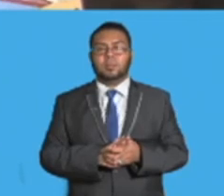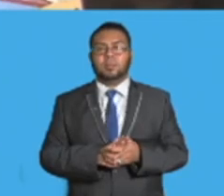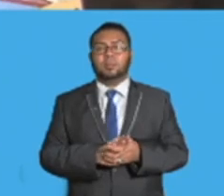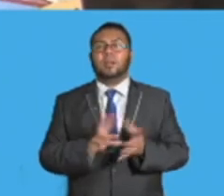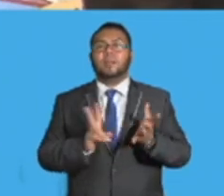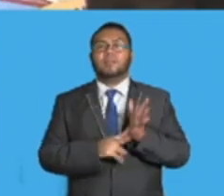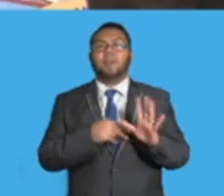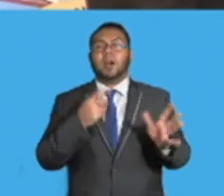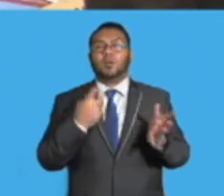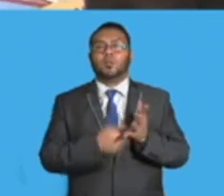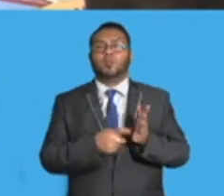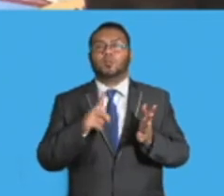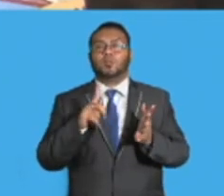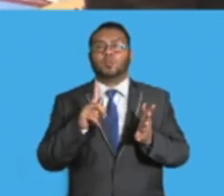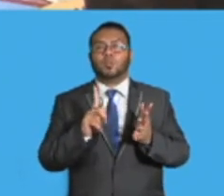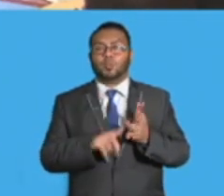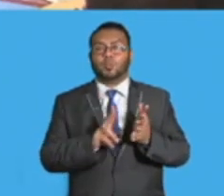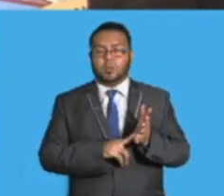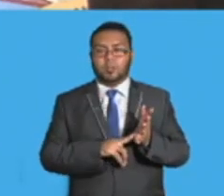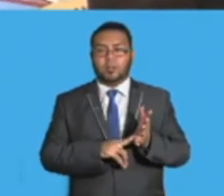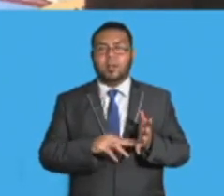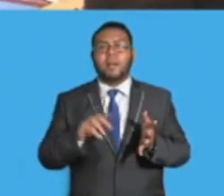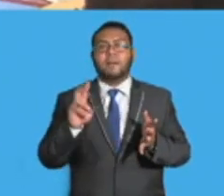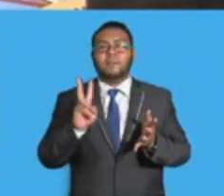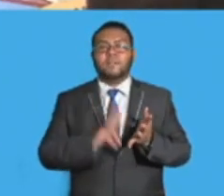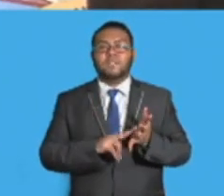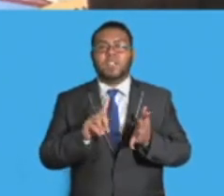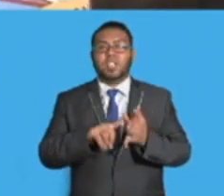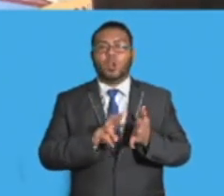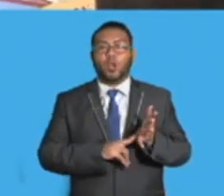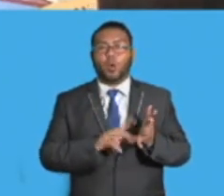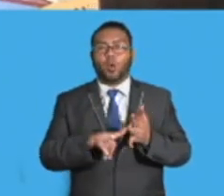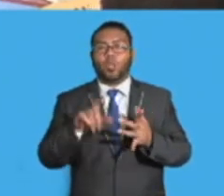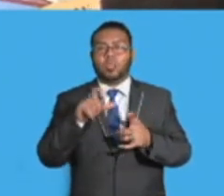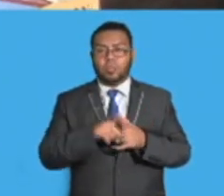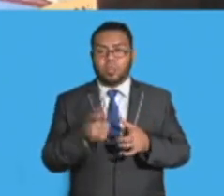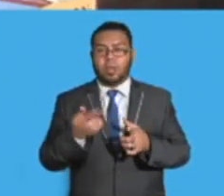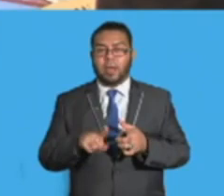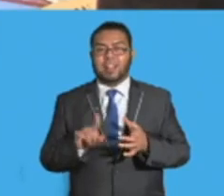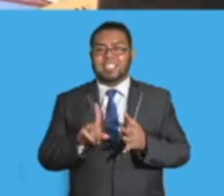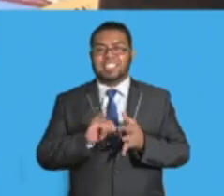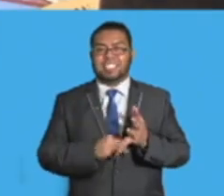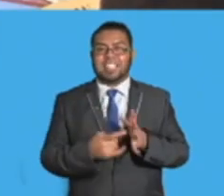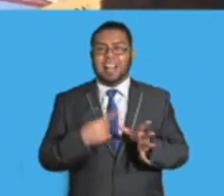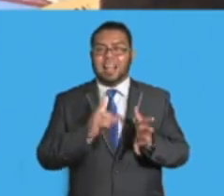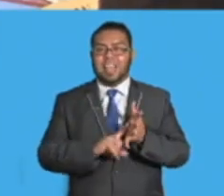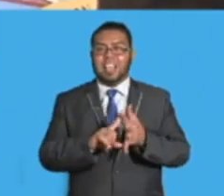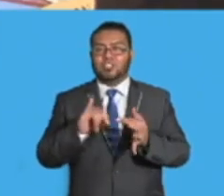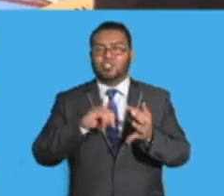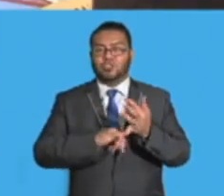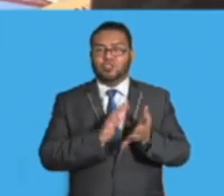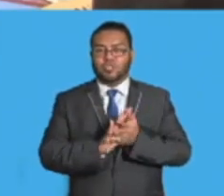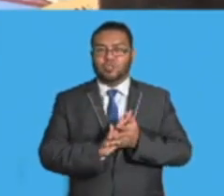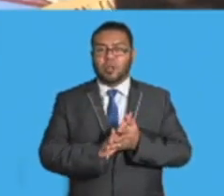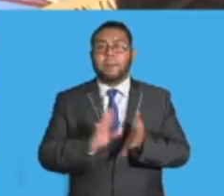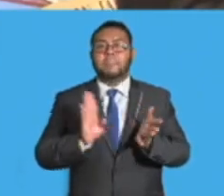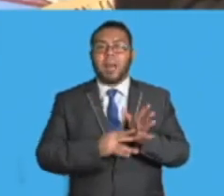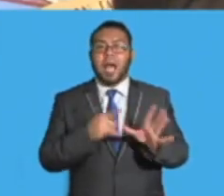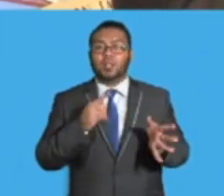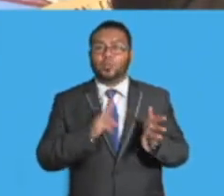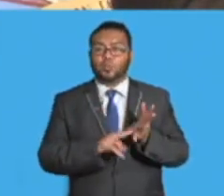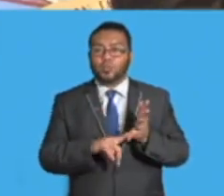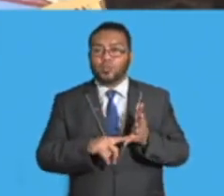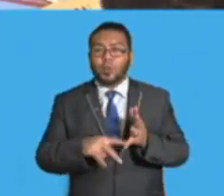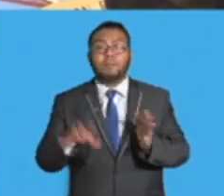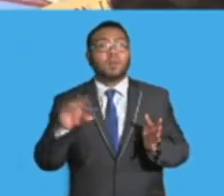Maharaj, Vinod Maharaj, and Salesh of Raralevu, Manu of Budi, Mrs.